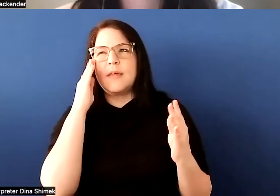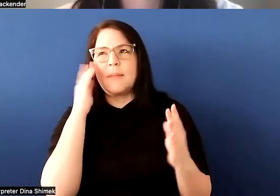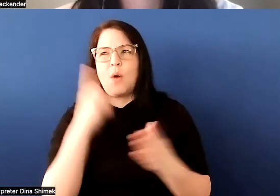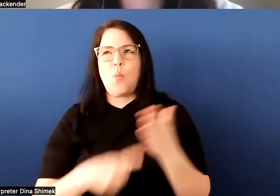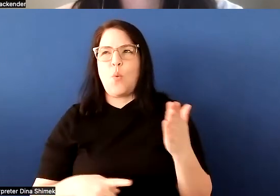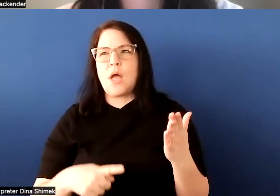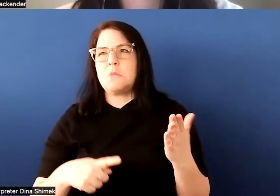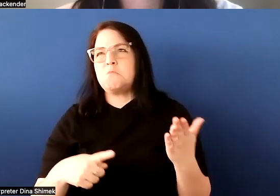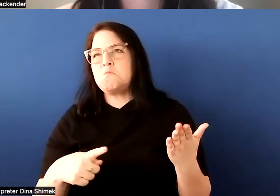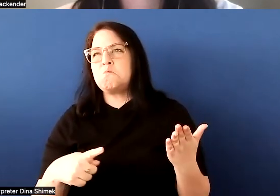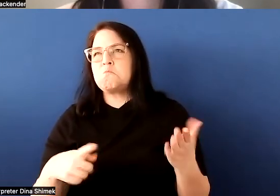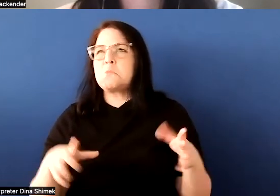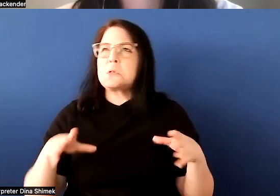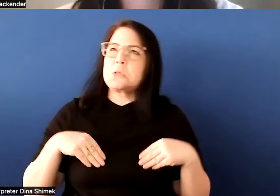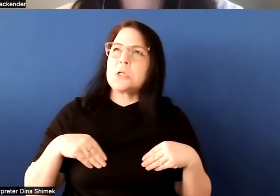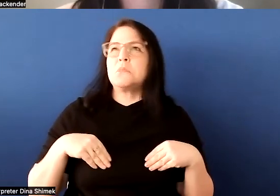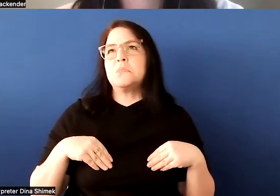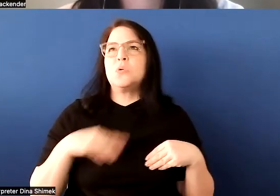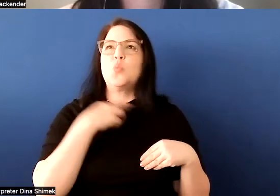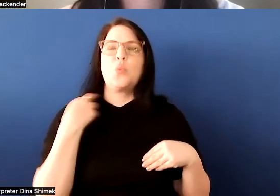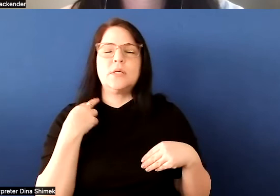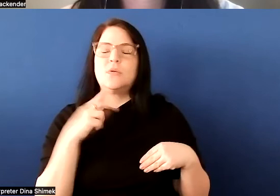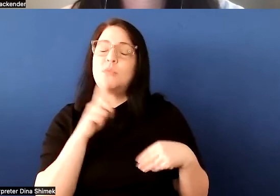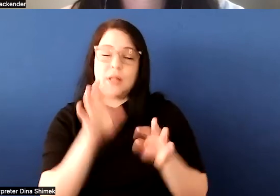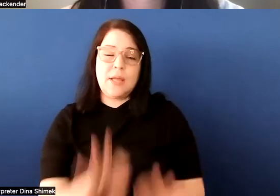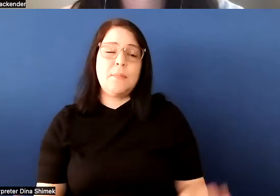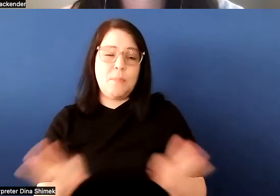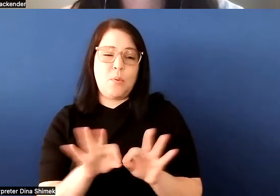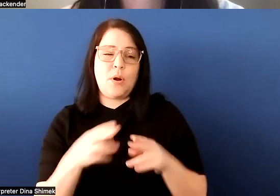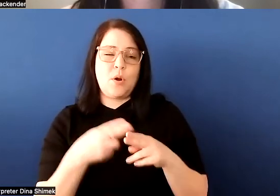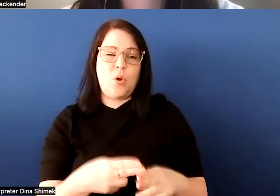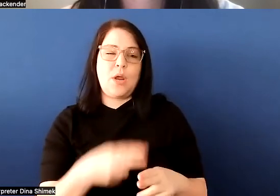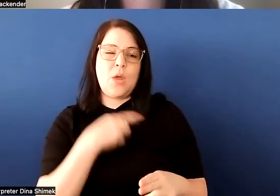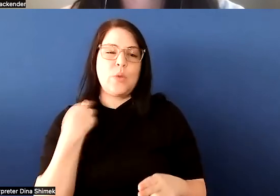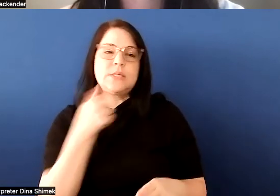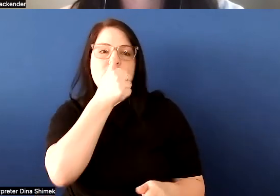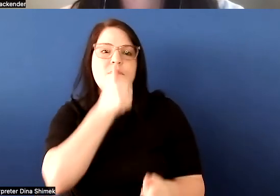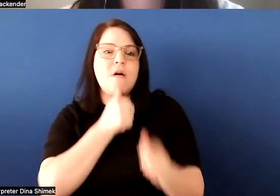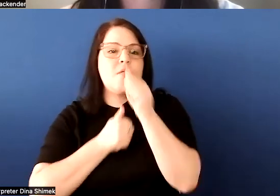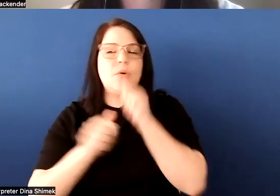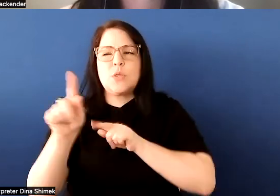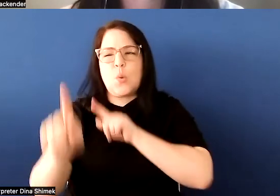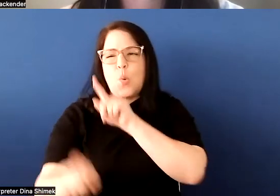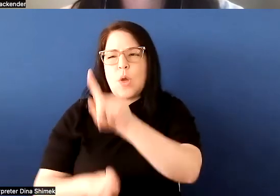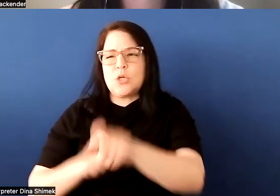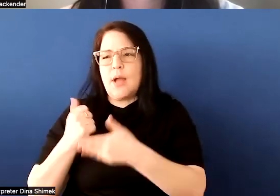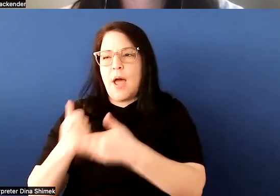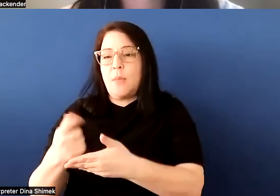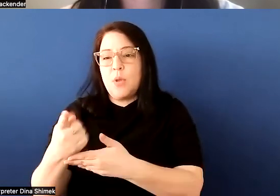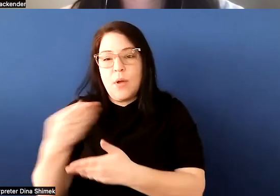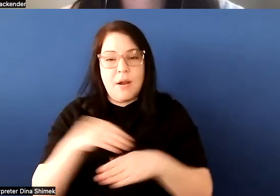risk is important. We typically use a risk tolerance questionnaire that helps an advisor and helps